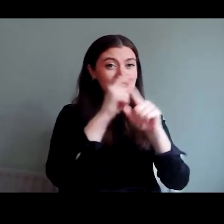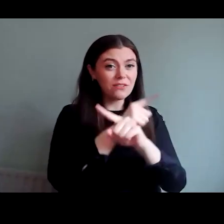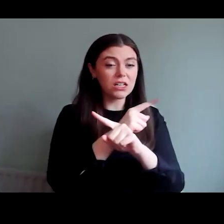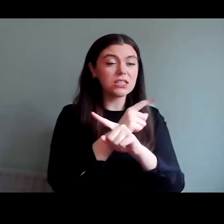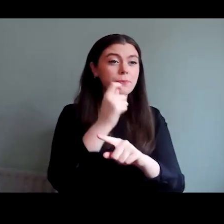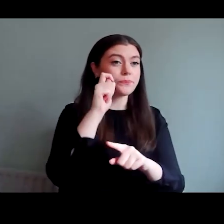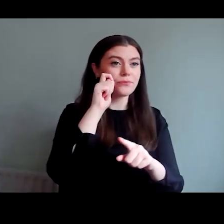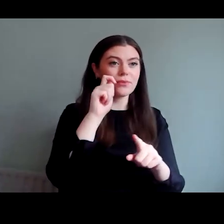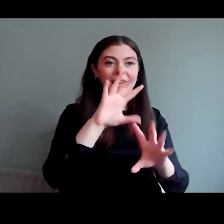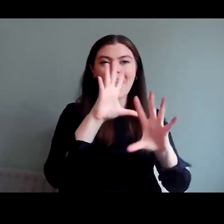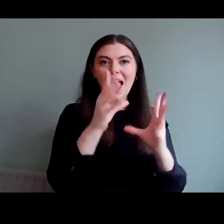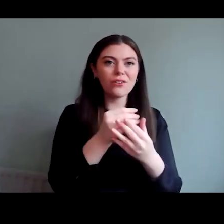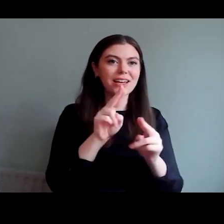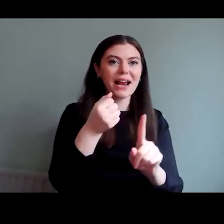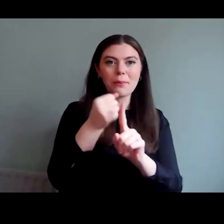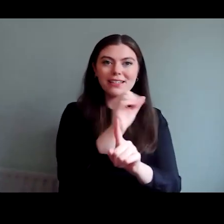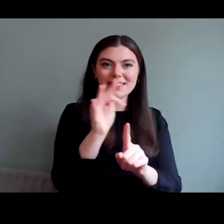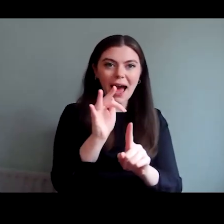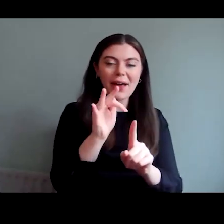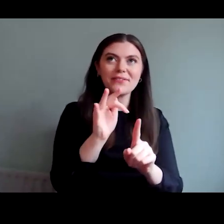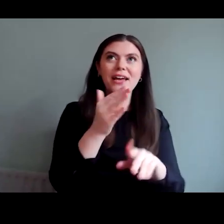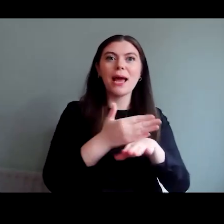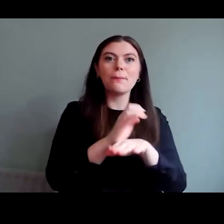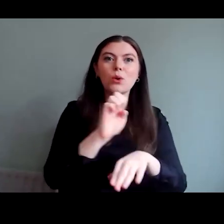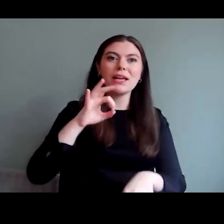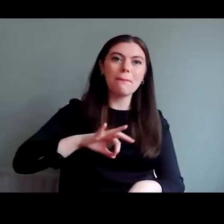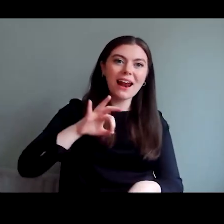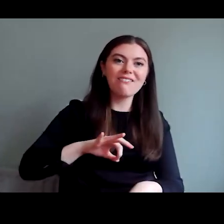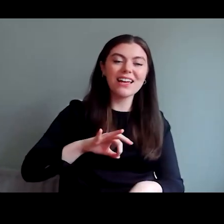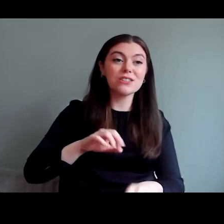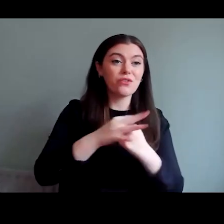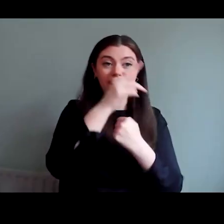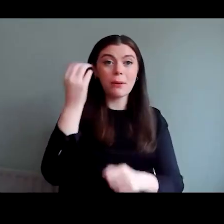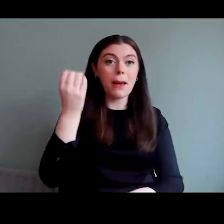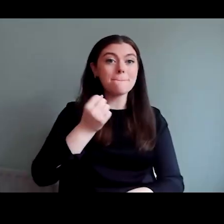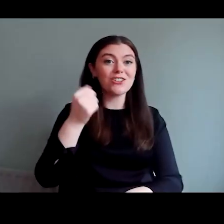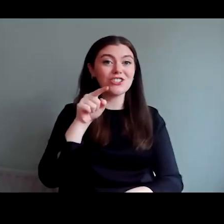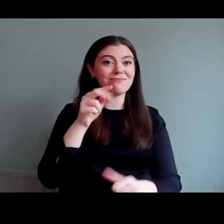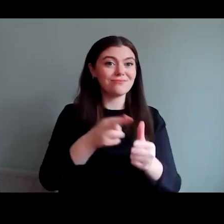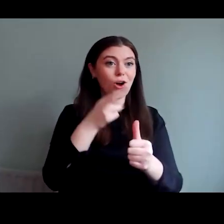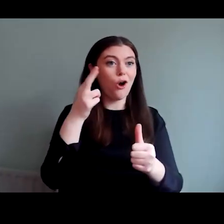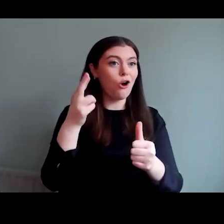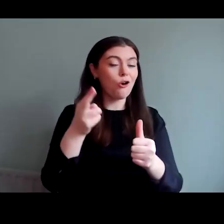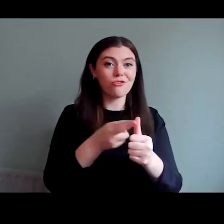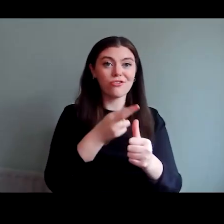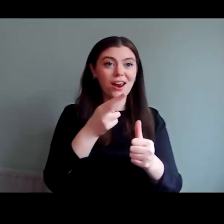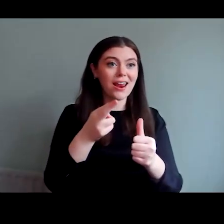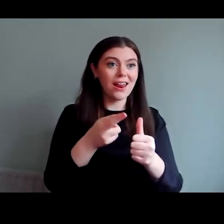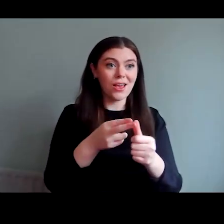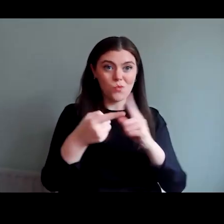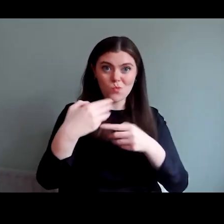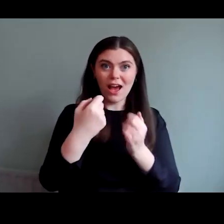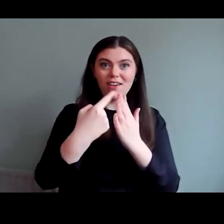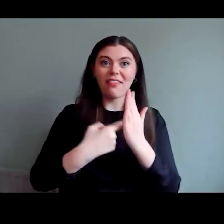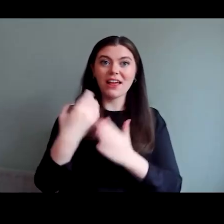just impact staff, like our employee benefits and things like that, like our pension, was already we had already had an ethical pension and things